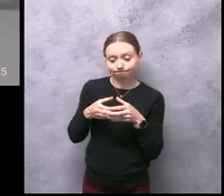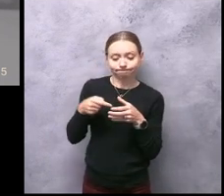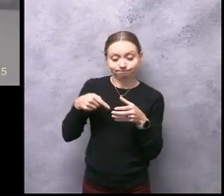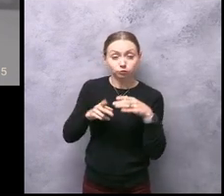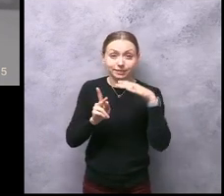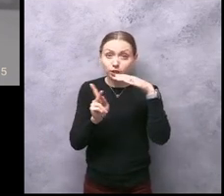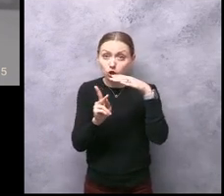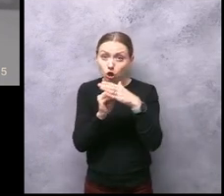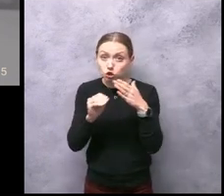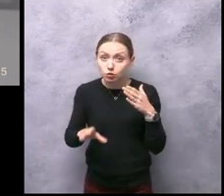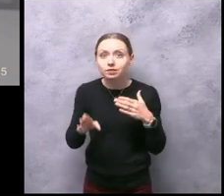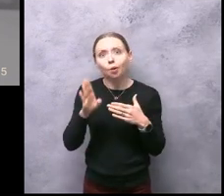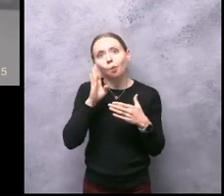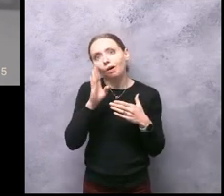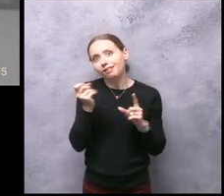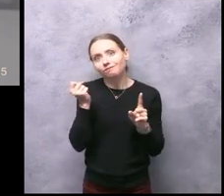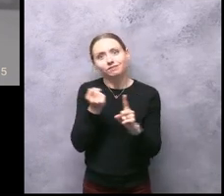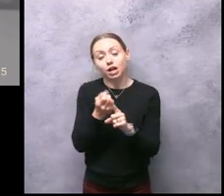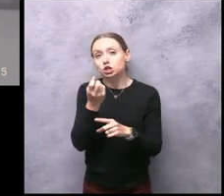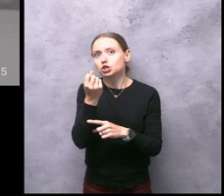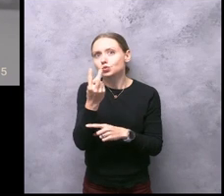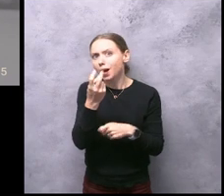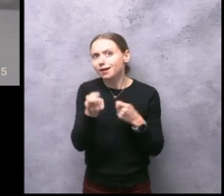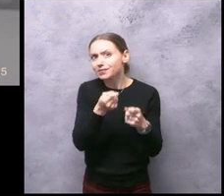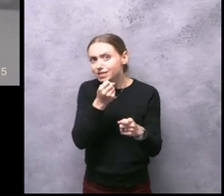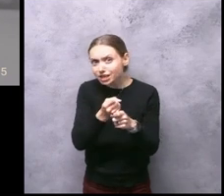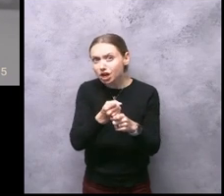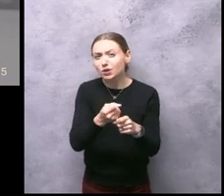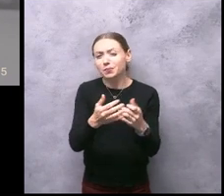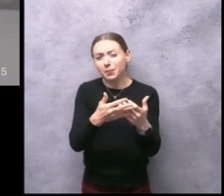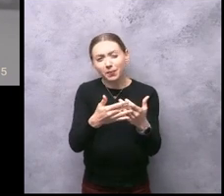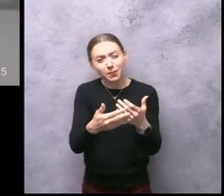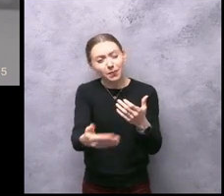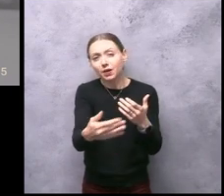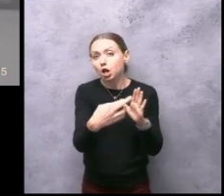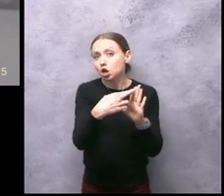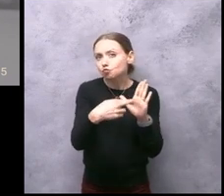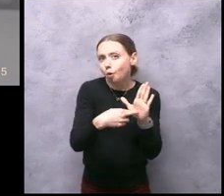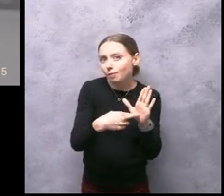will then affect 12 years worth of enrollment